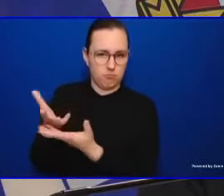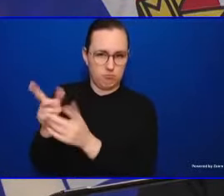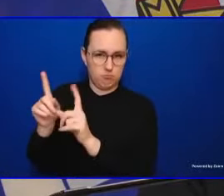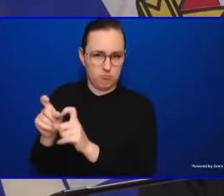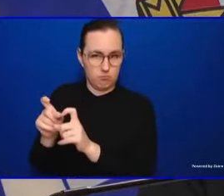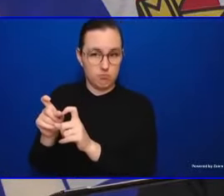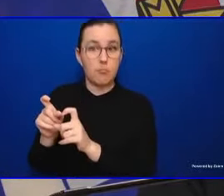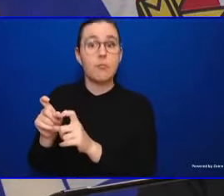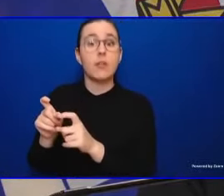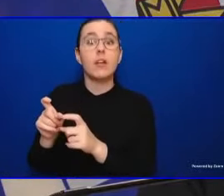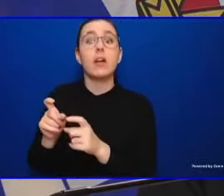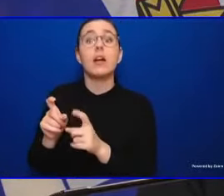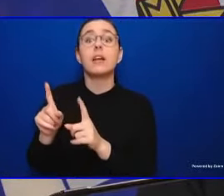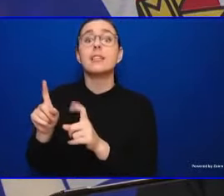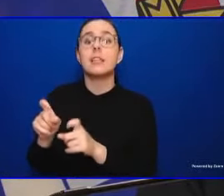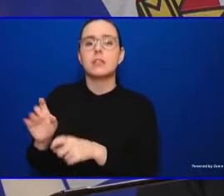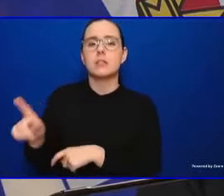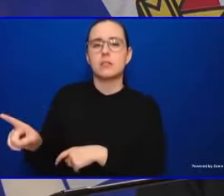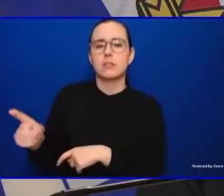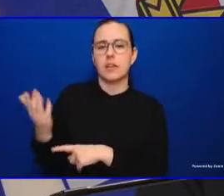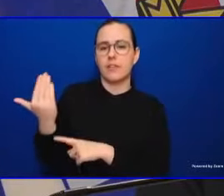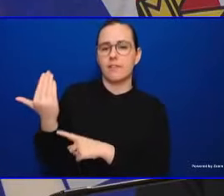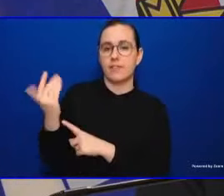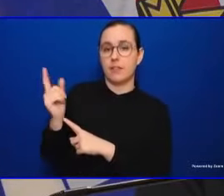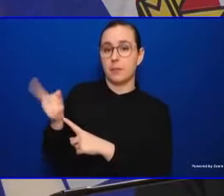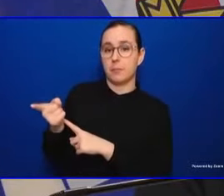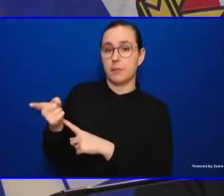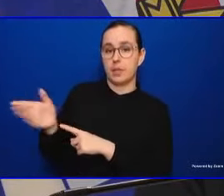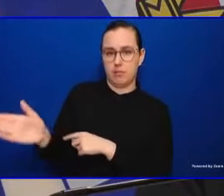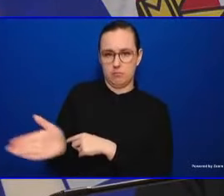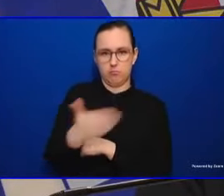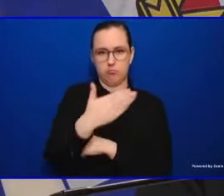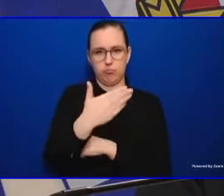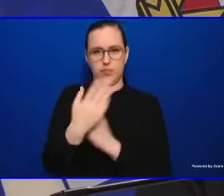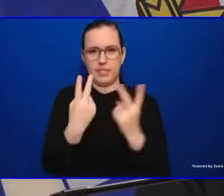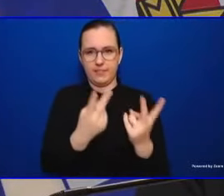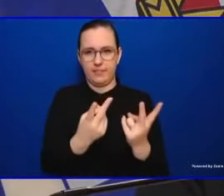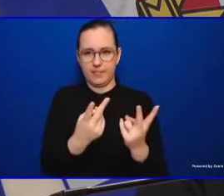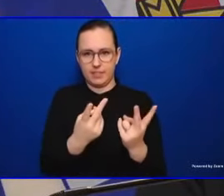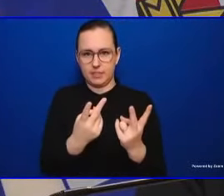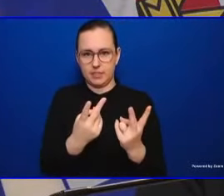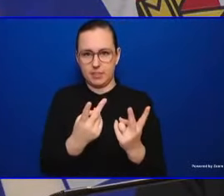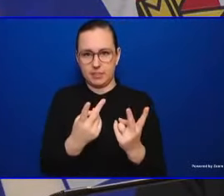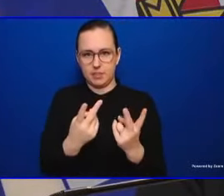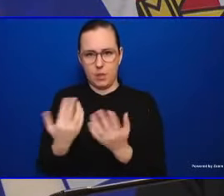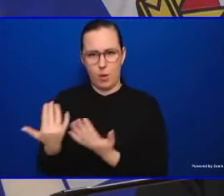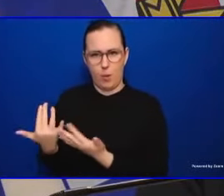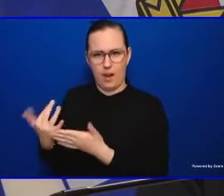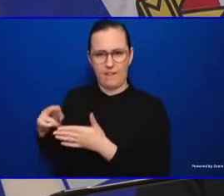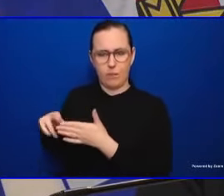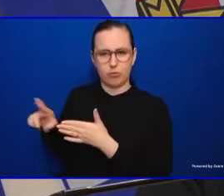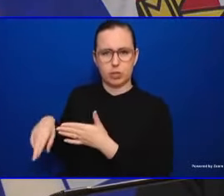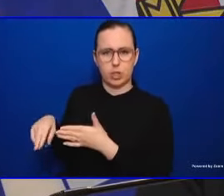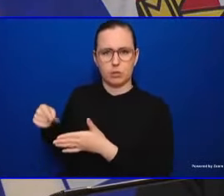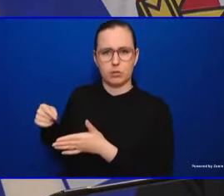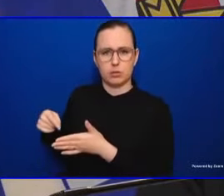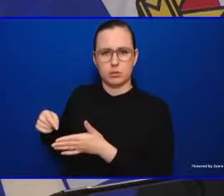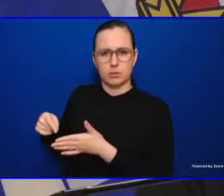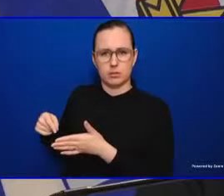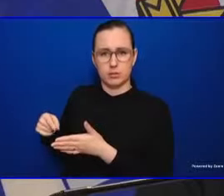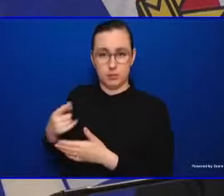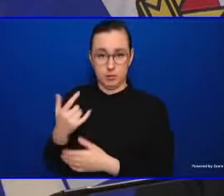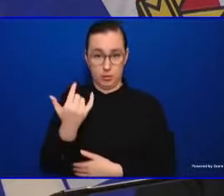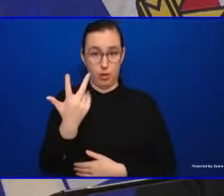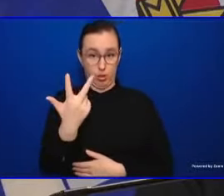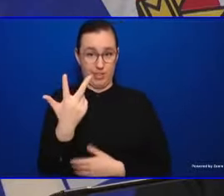They said there was three today in which the essential visitor does the rapid test and goes in to visit. And I said, that doesn't